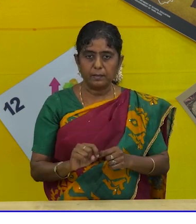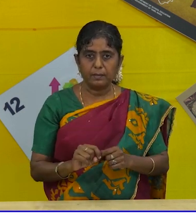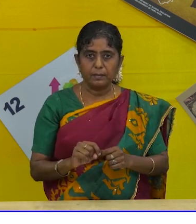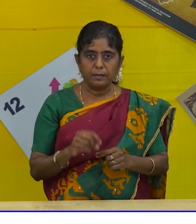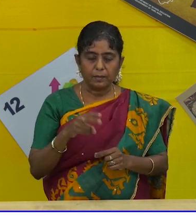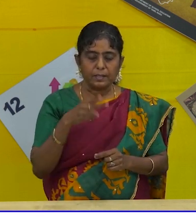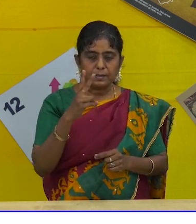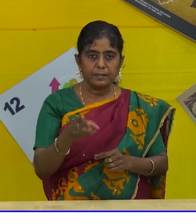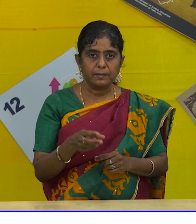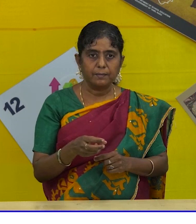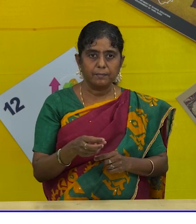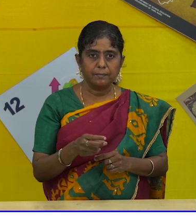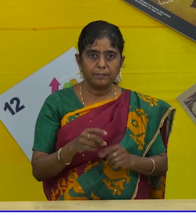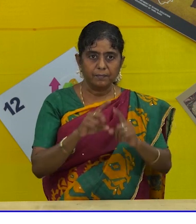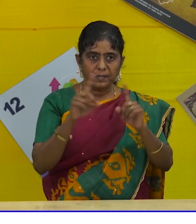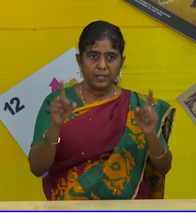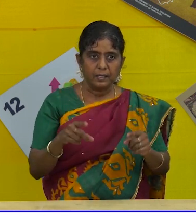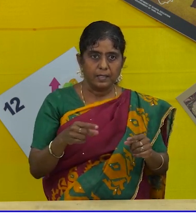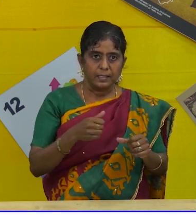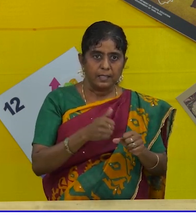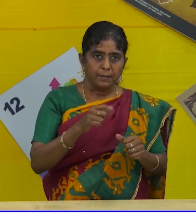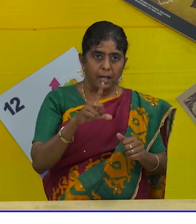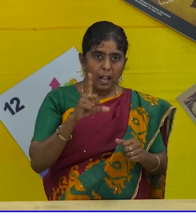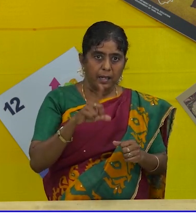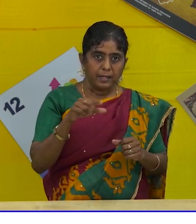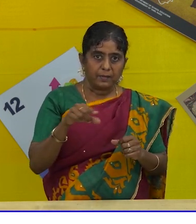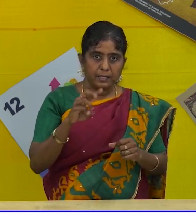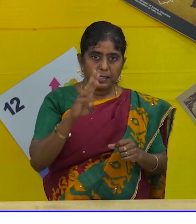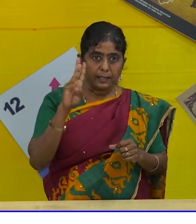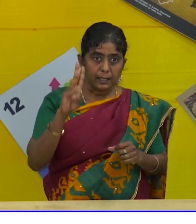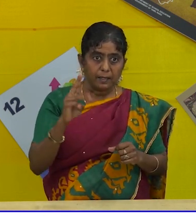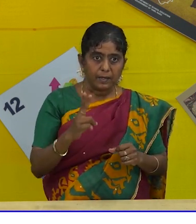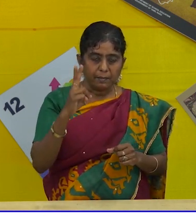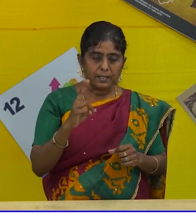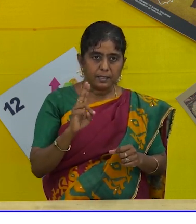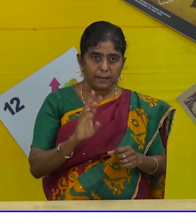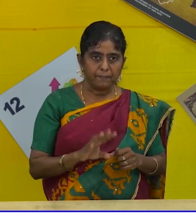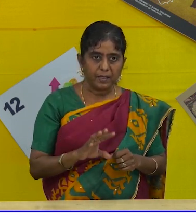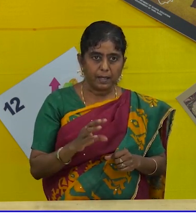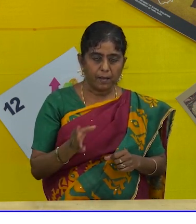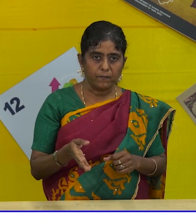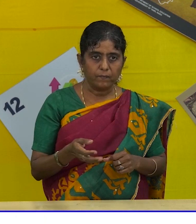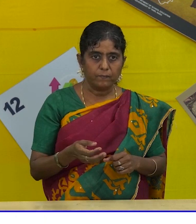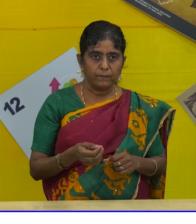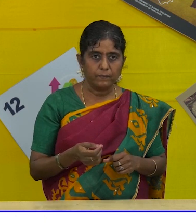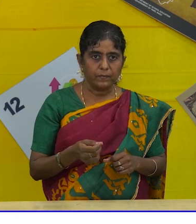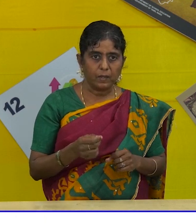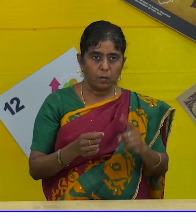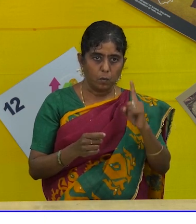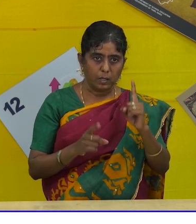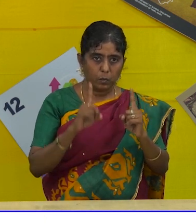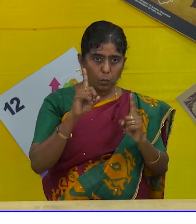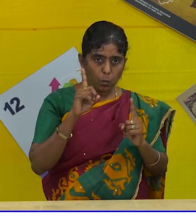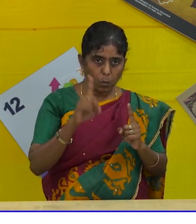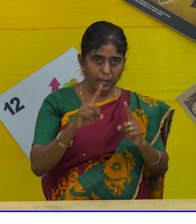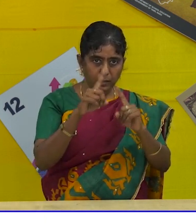planes. Now let's see. A system of linear equation in three variables may have